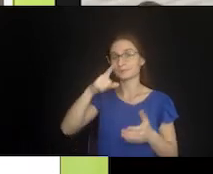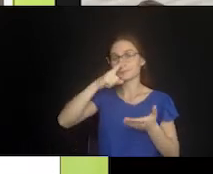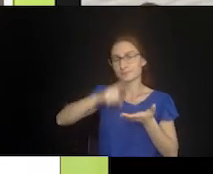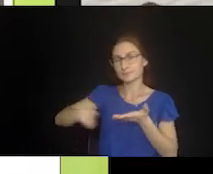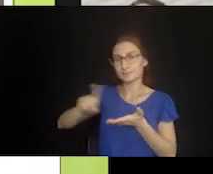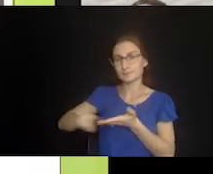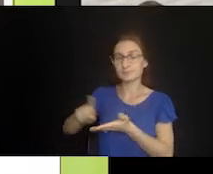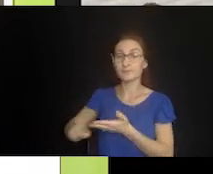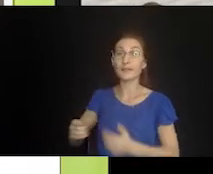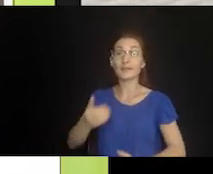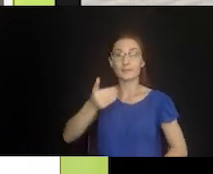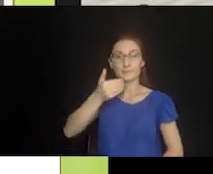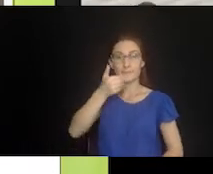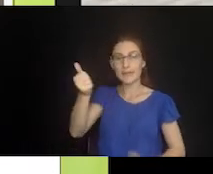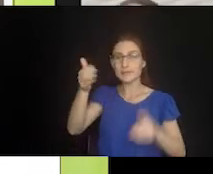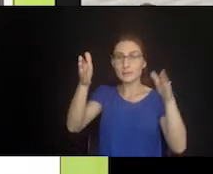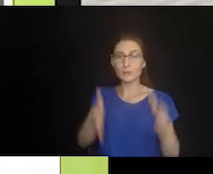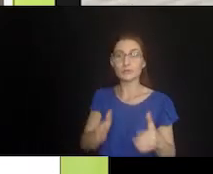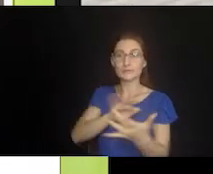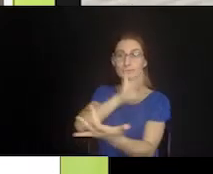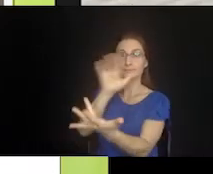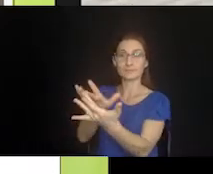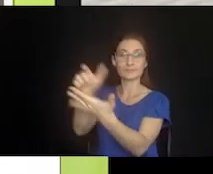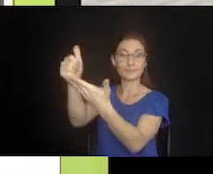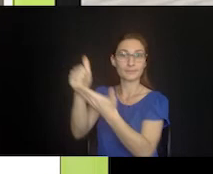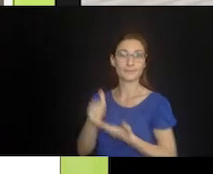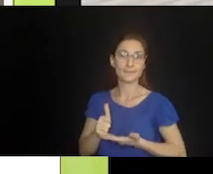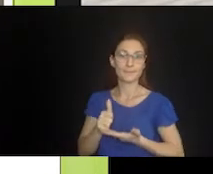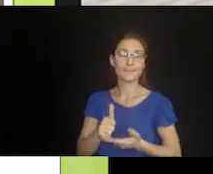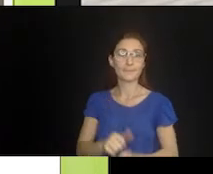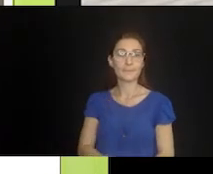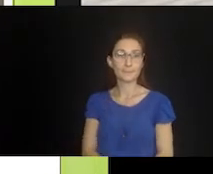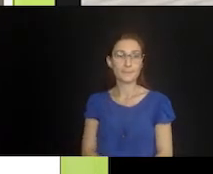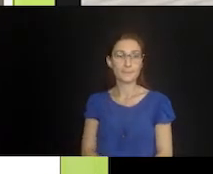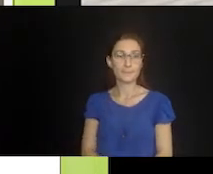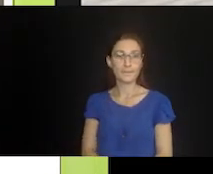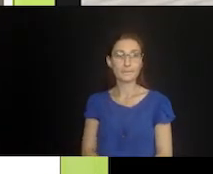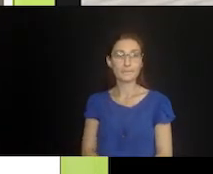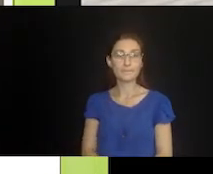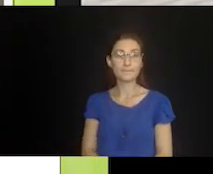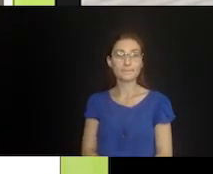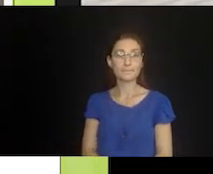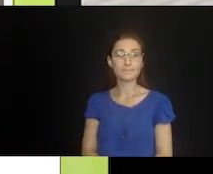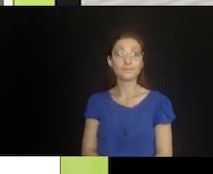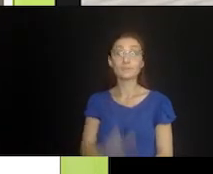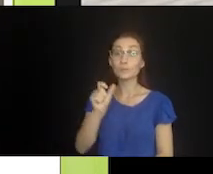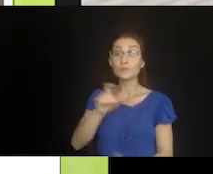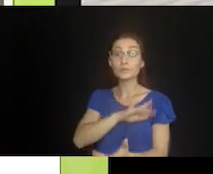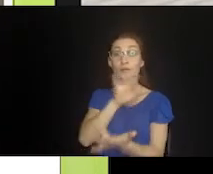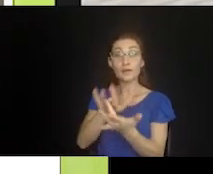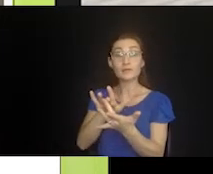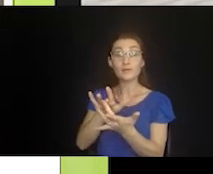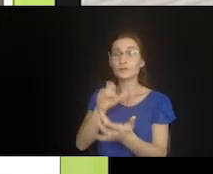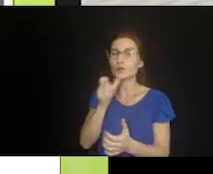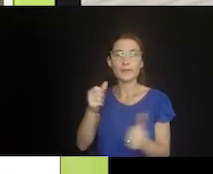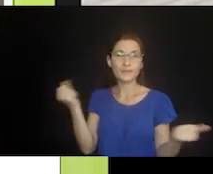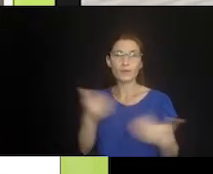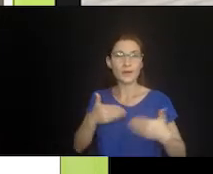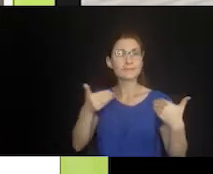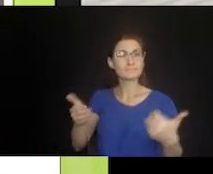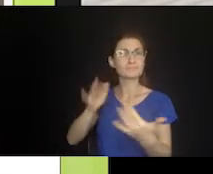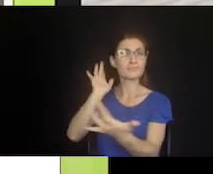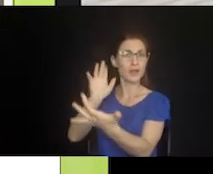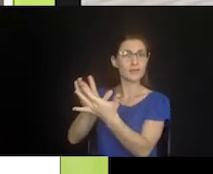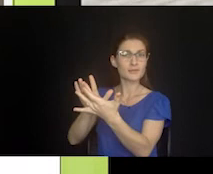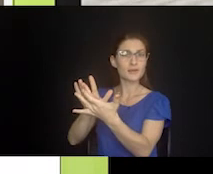have to research that best person for you to go to help. And you have to